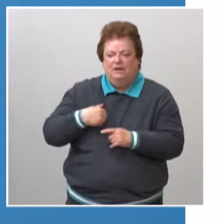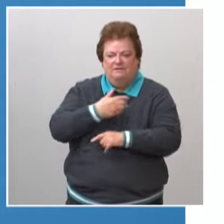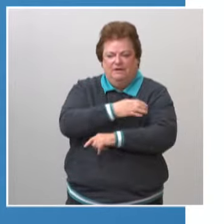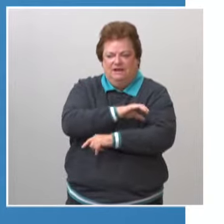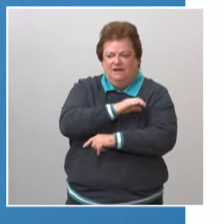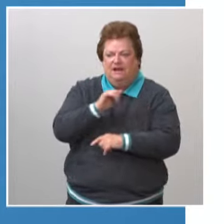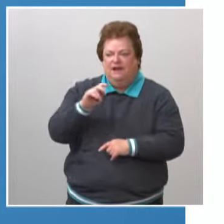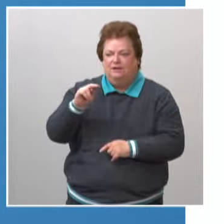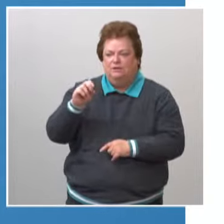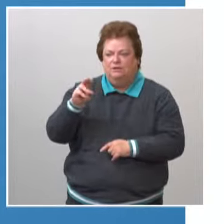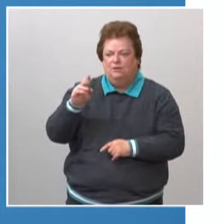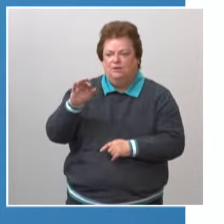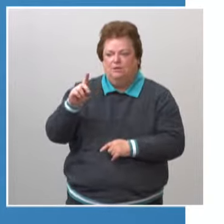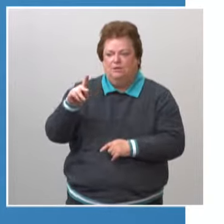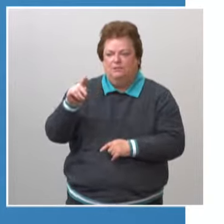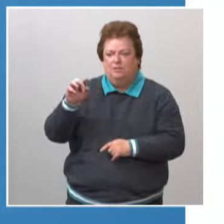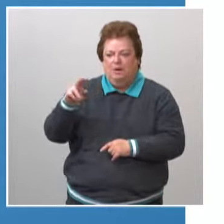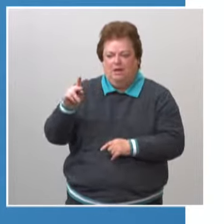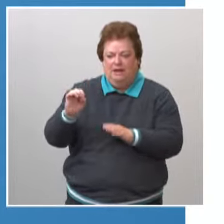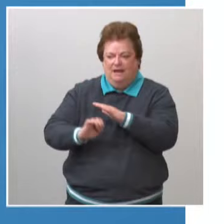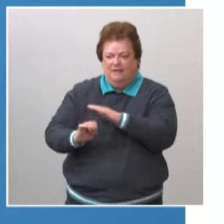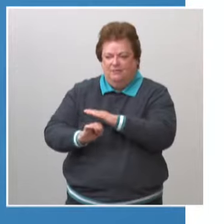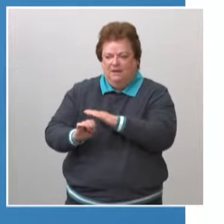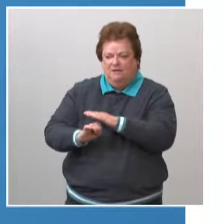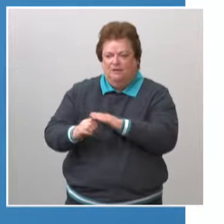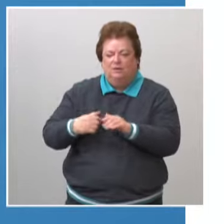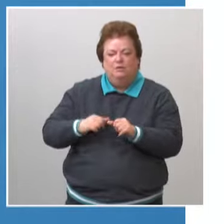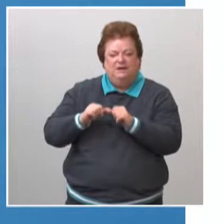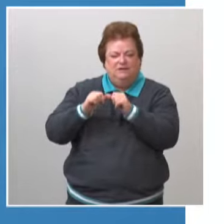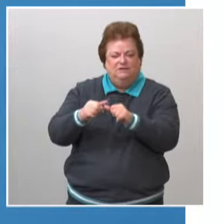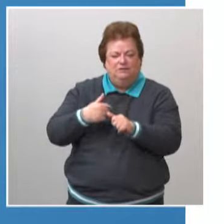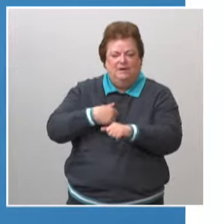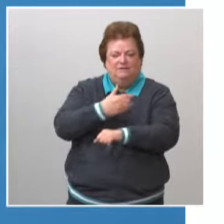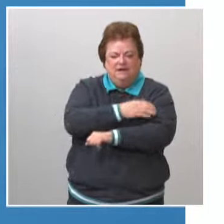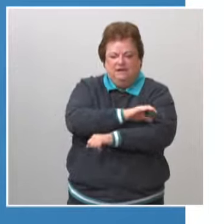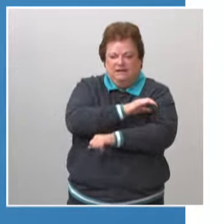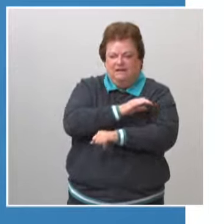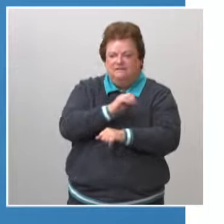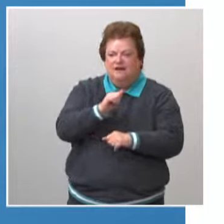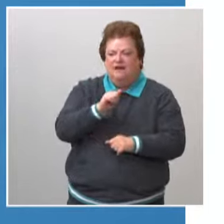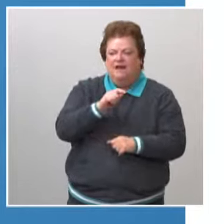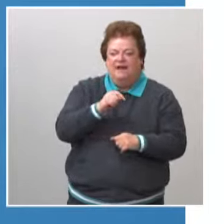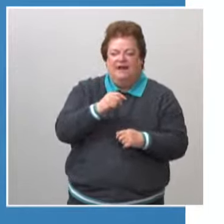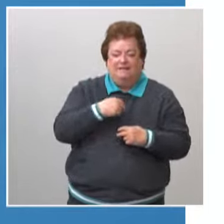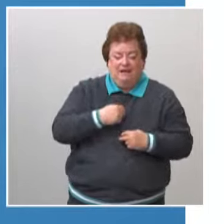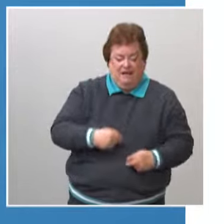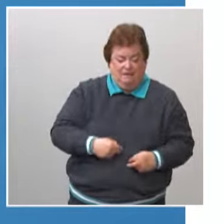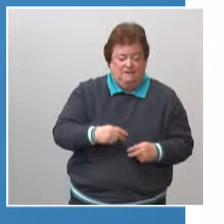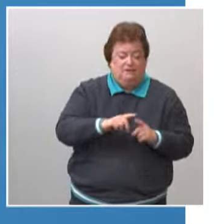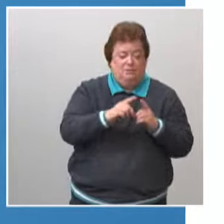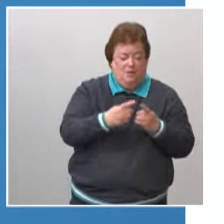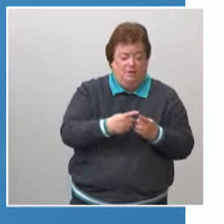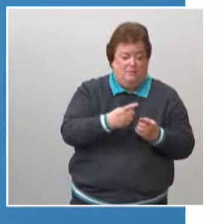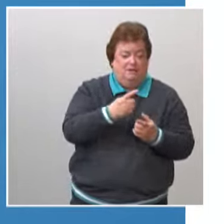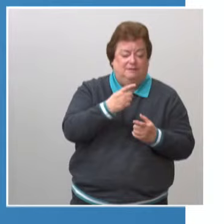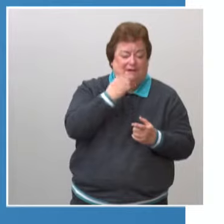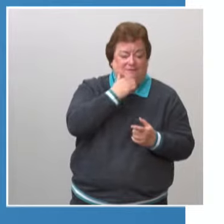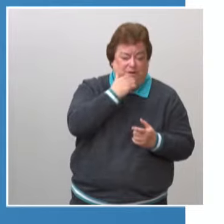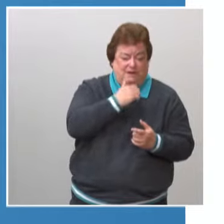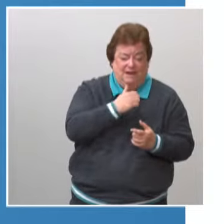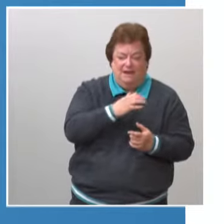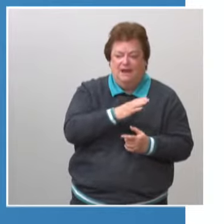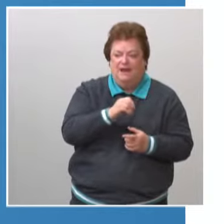at Norwood Park Elementary. We continue to have clinics at the health department on weekdays, and we will also